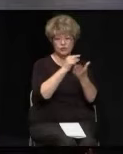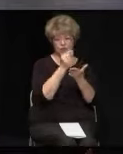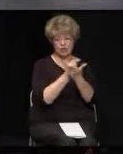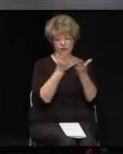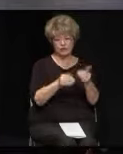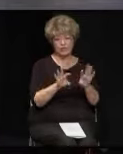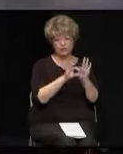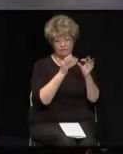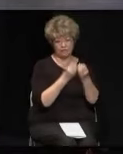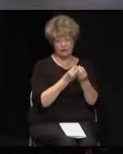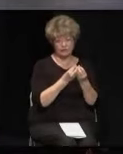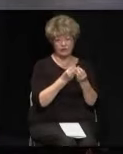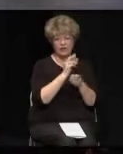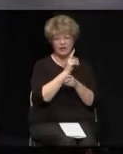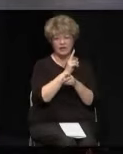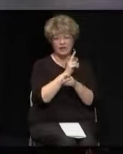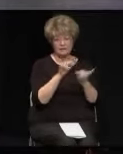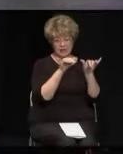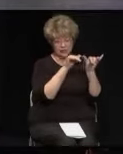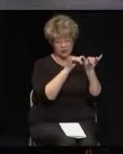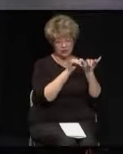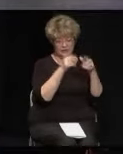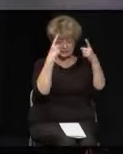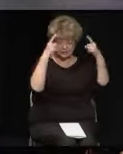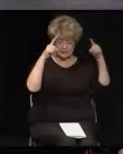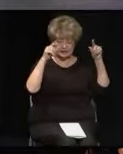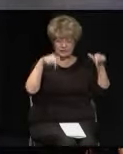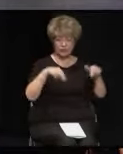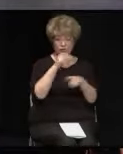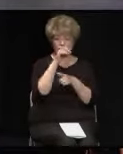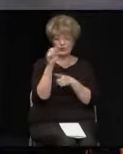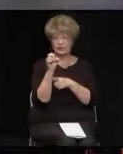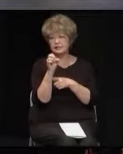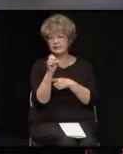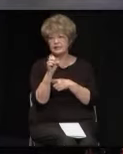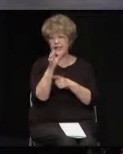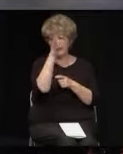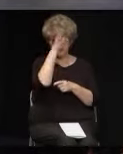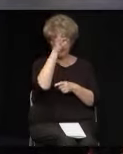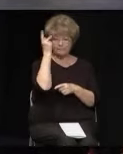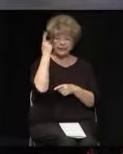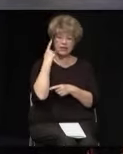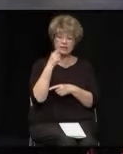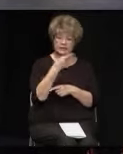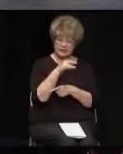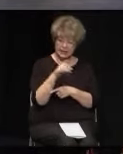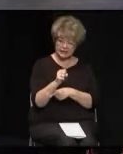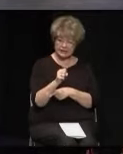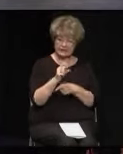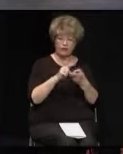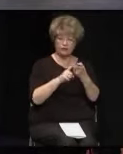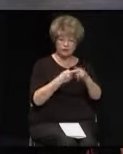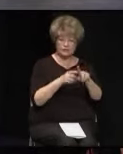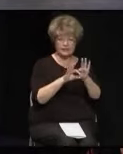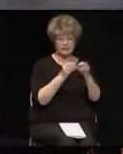and their families. You are the measure of our success. Parents and guests, friends and families, on this day, you